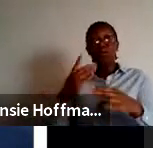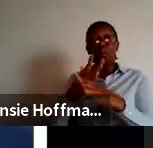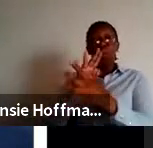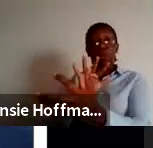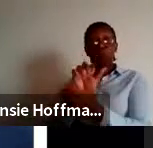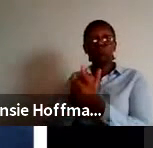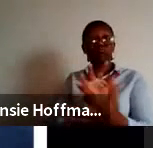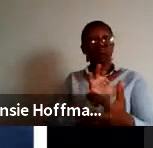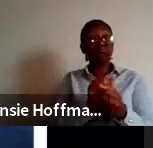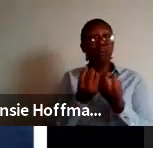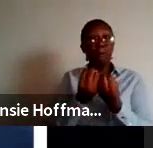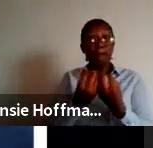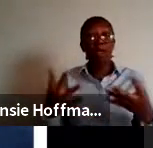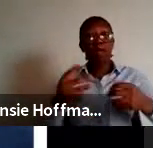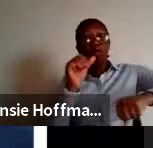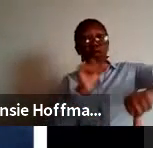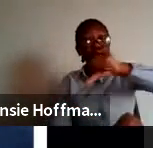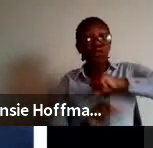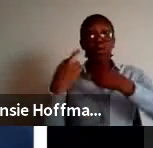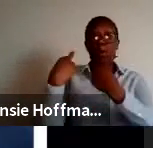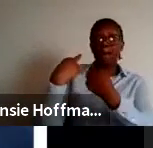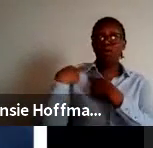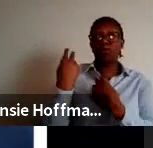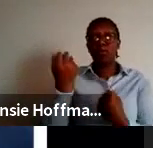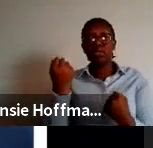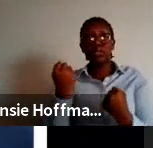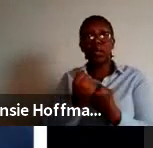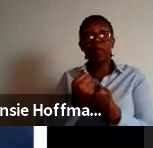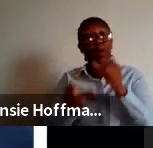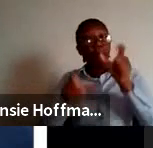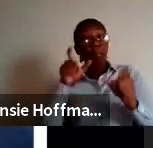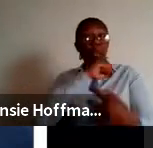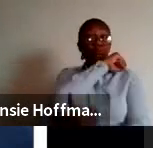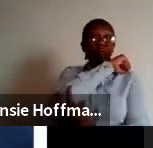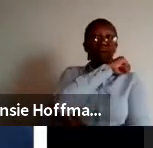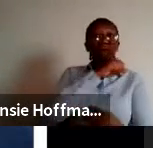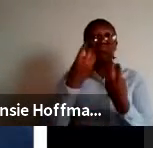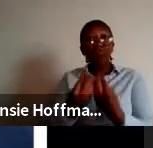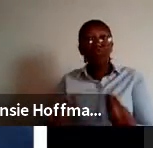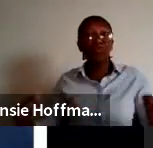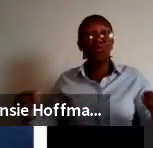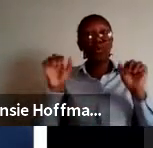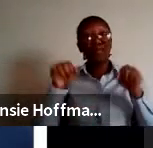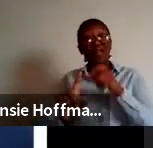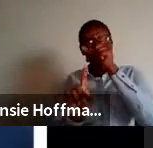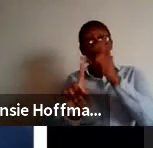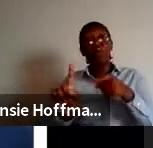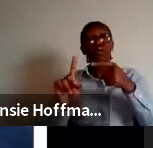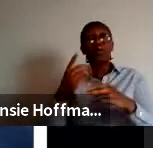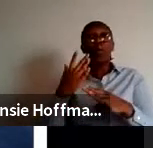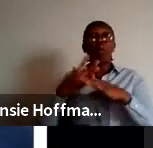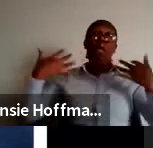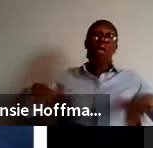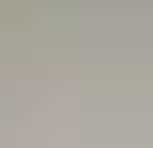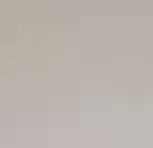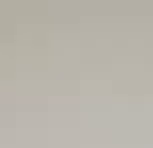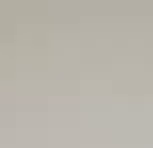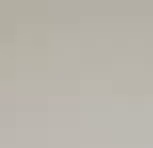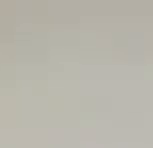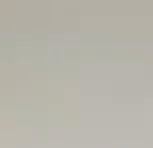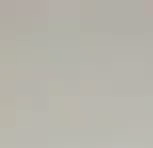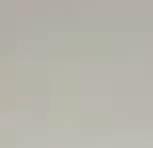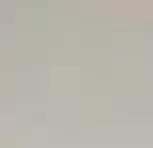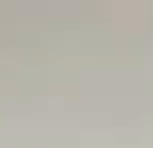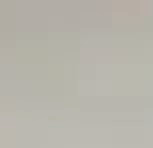social responsibility supporting underprivileged kids. Join me in welcoming Memory to